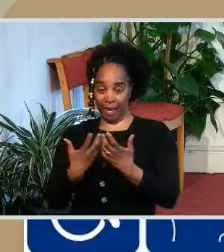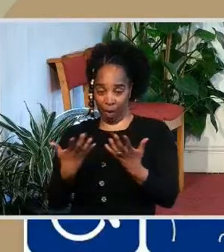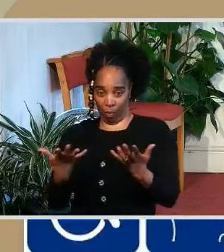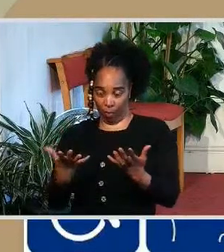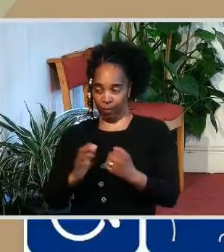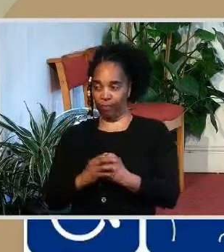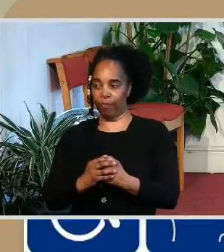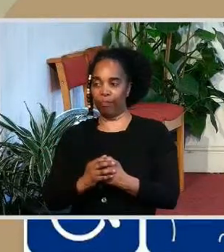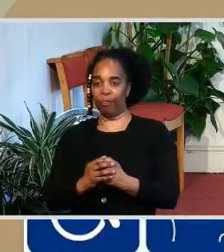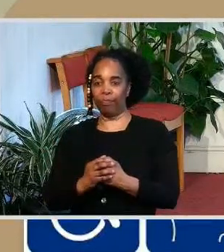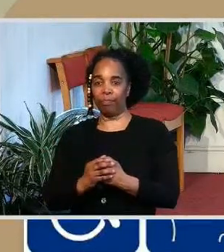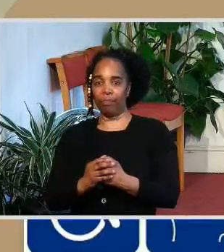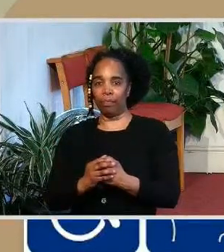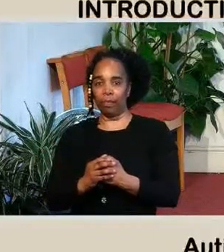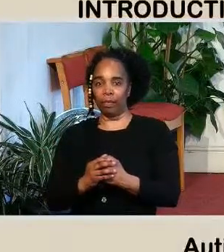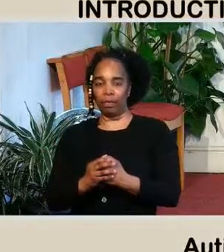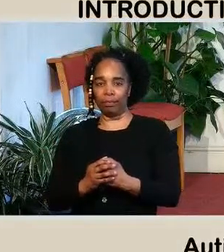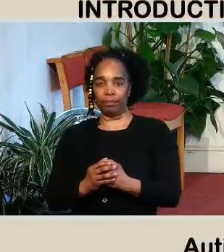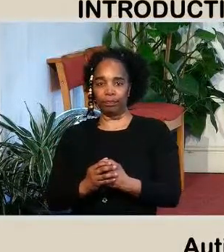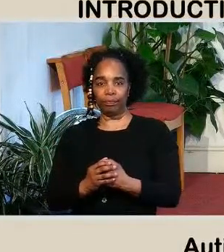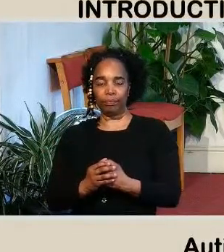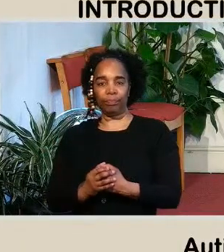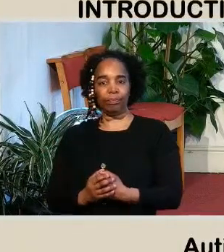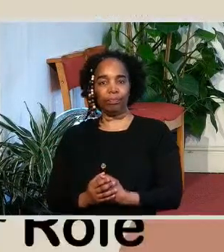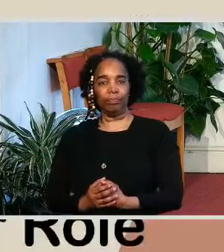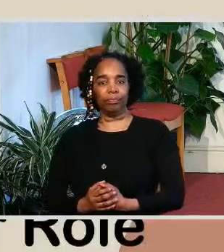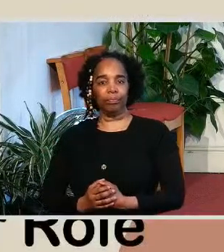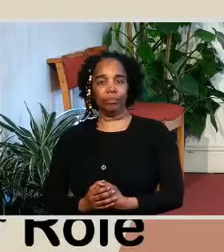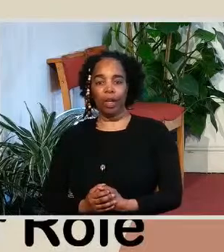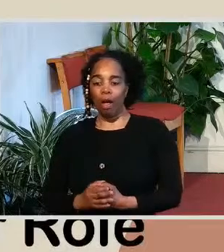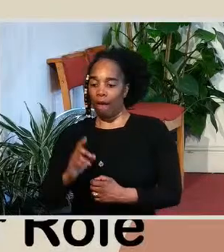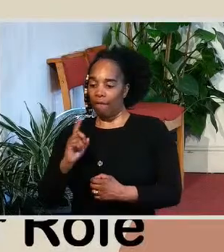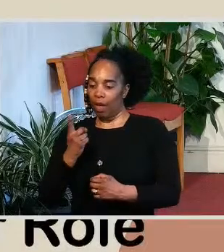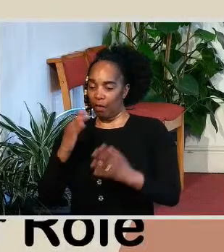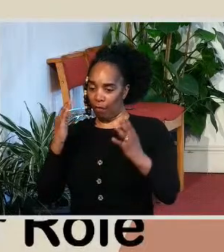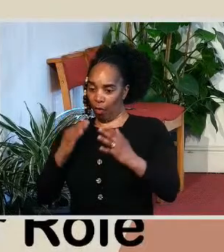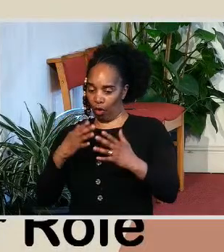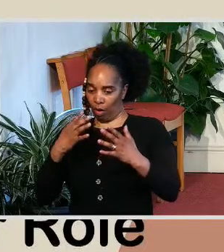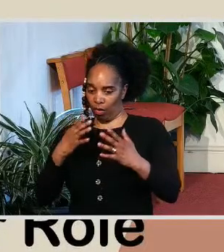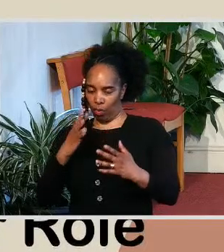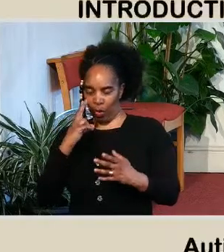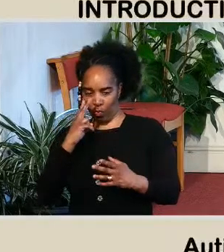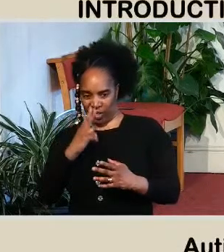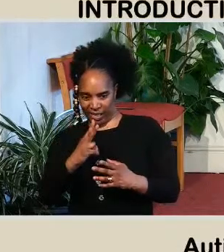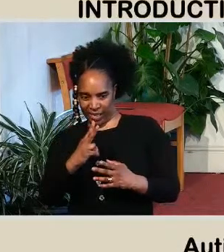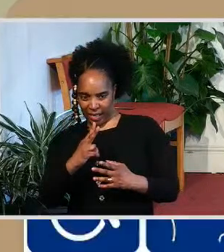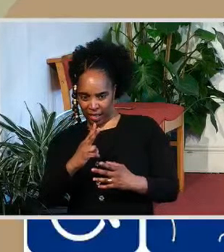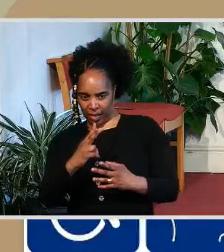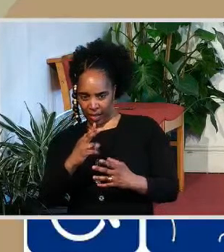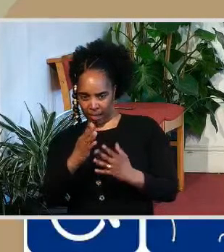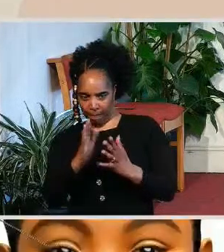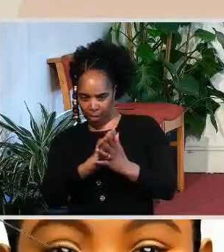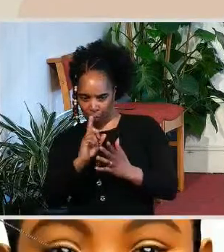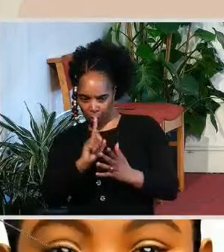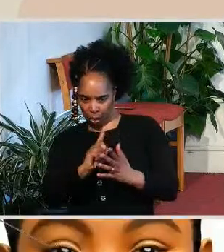about the presentation of these conditions. Oops, we can back the wrong way.